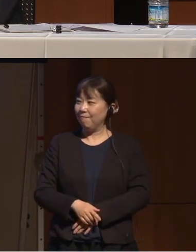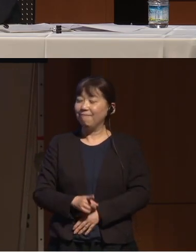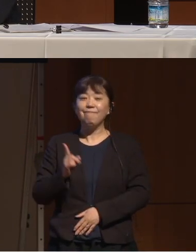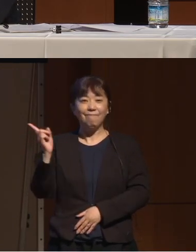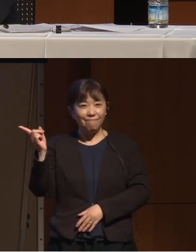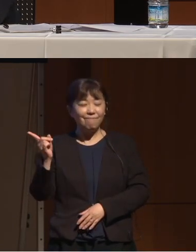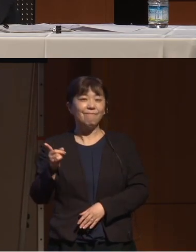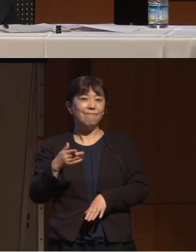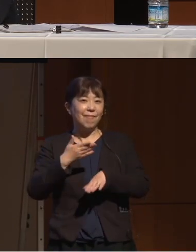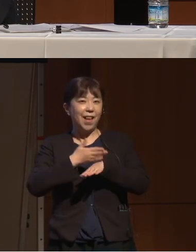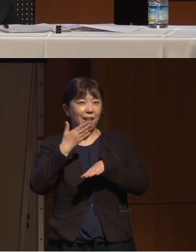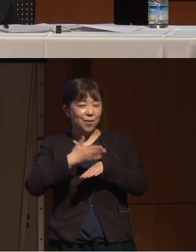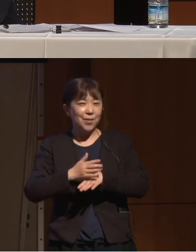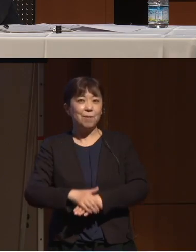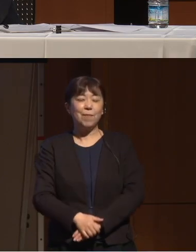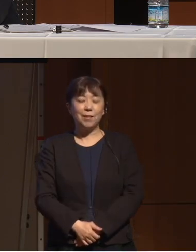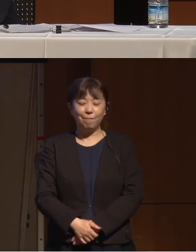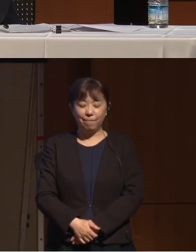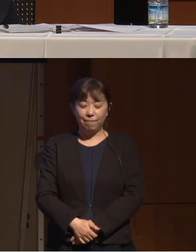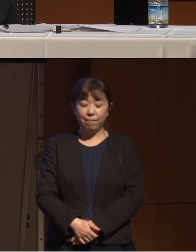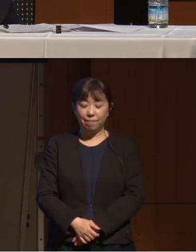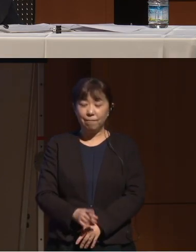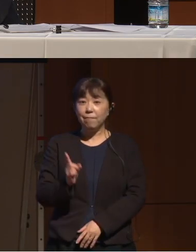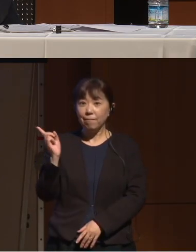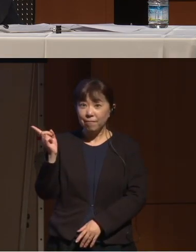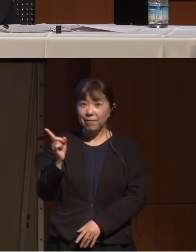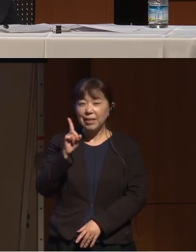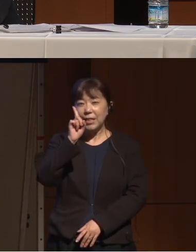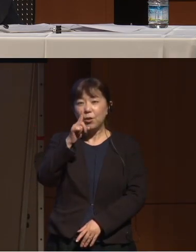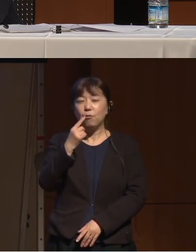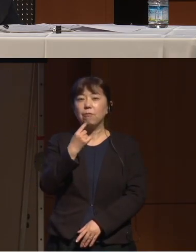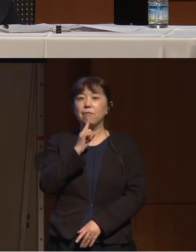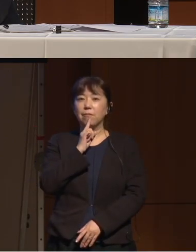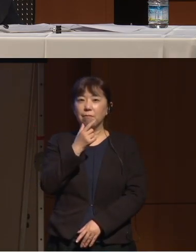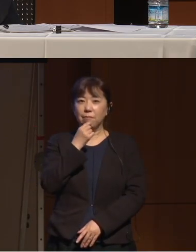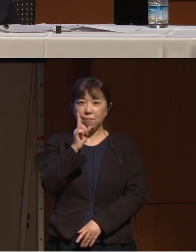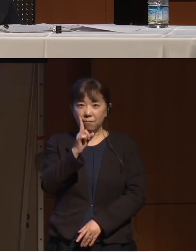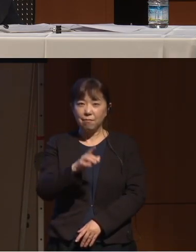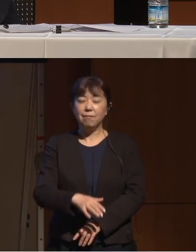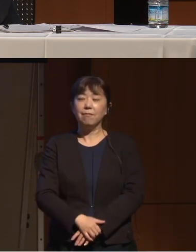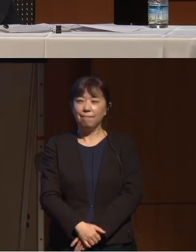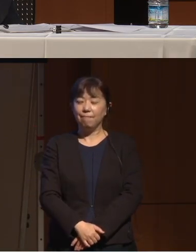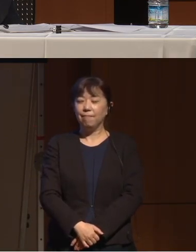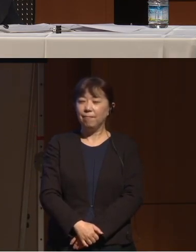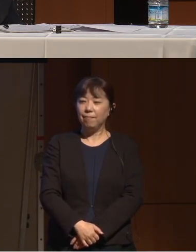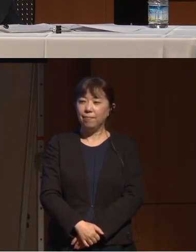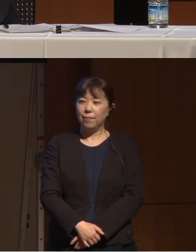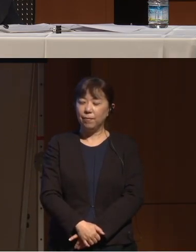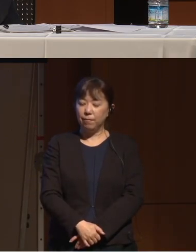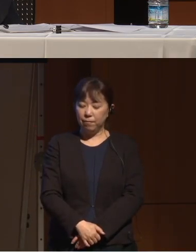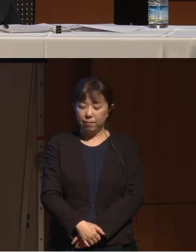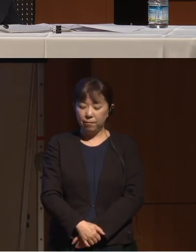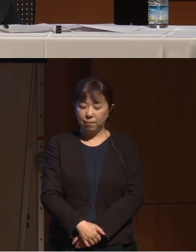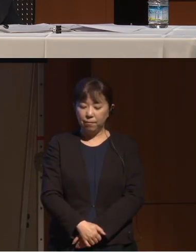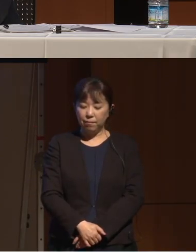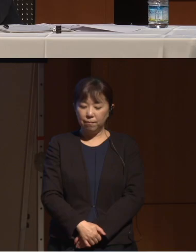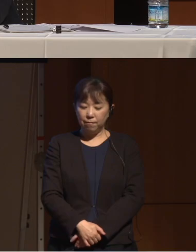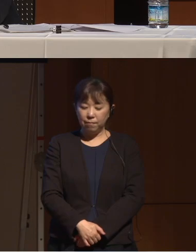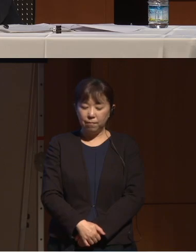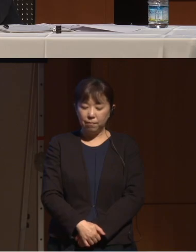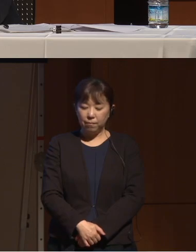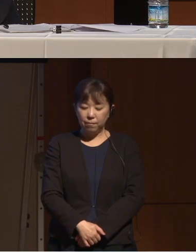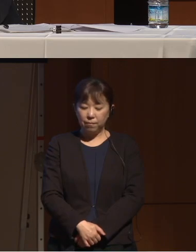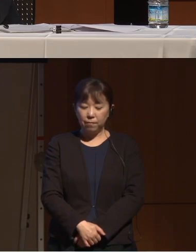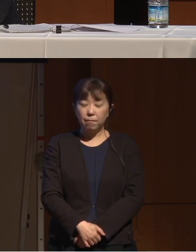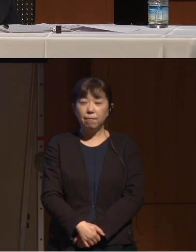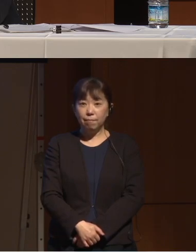mean, one comment that I would make just is that I do think even by taking the